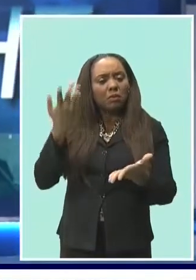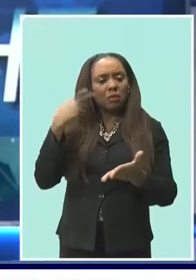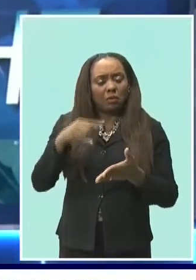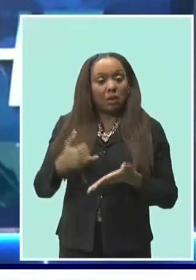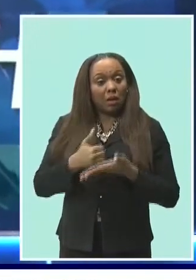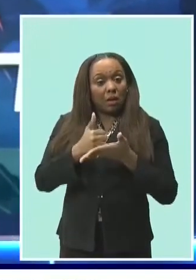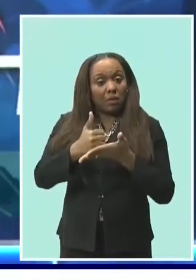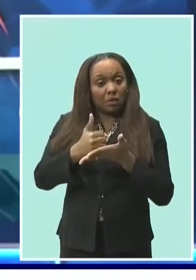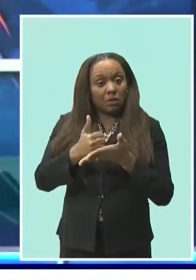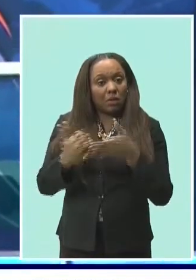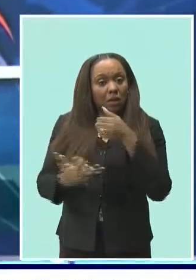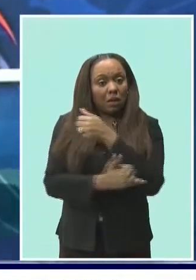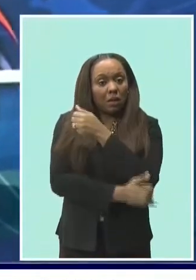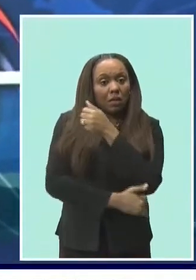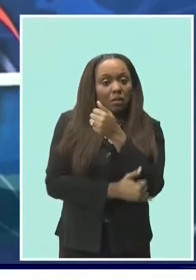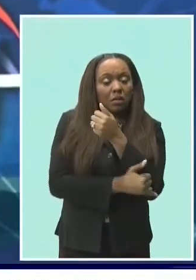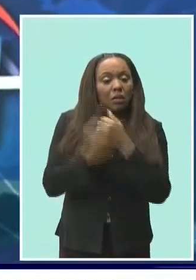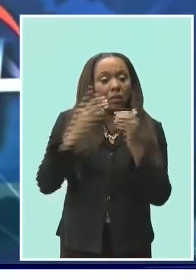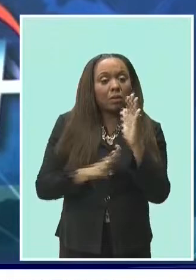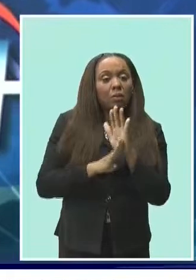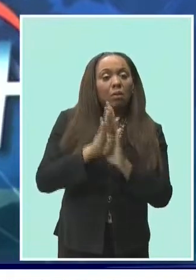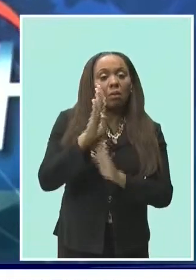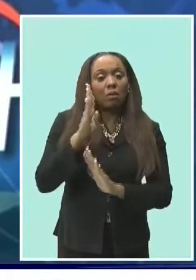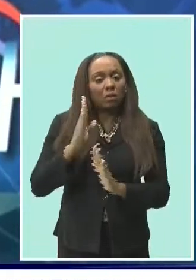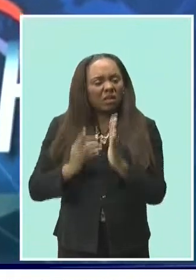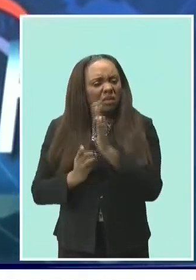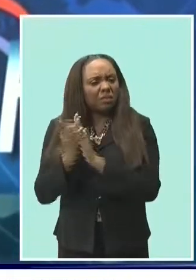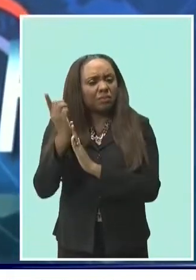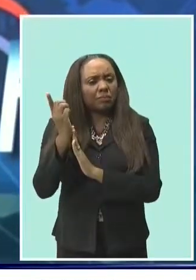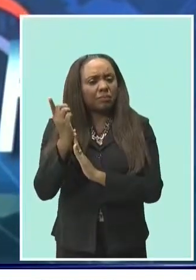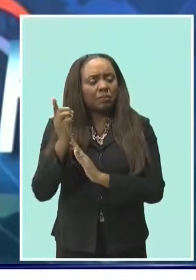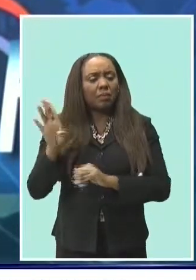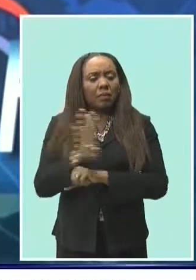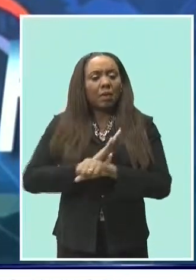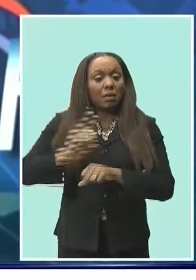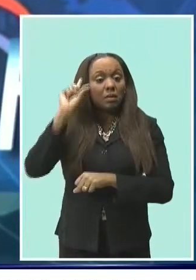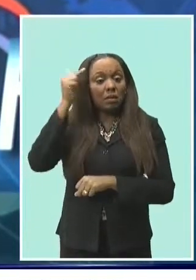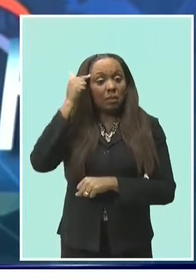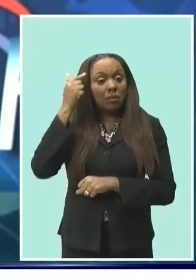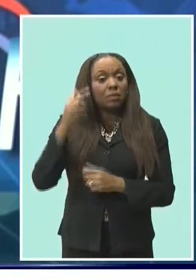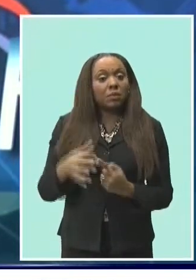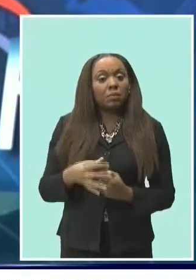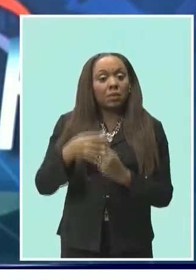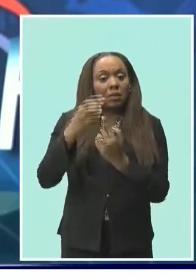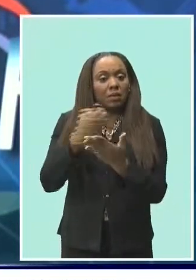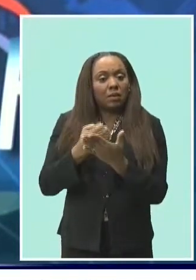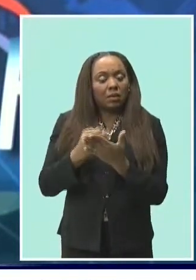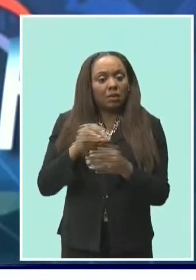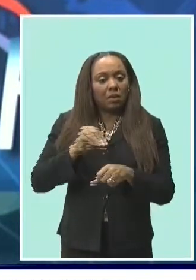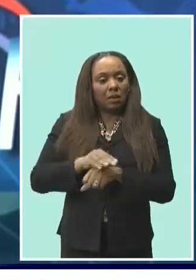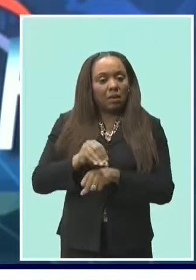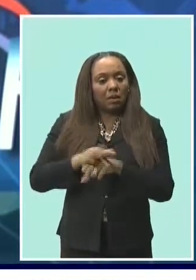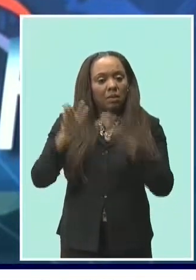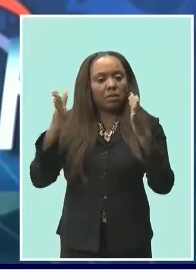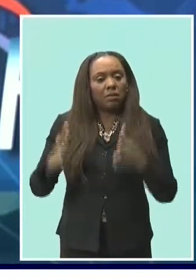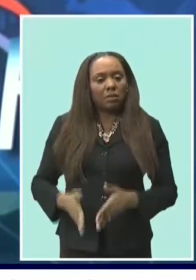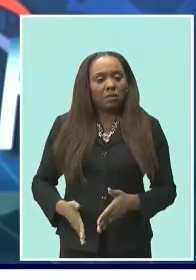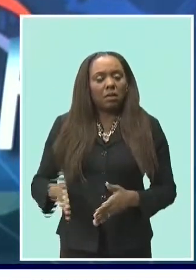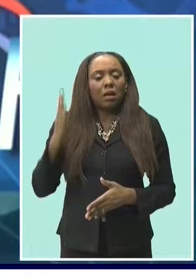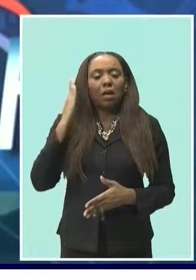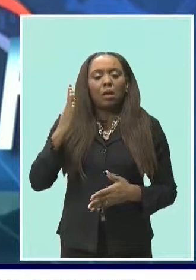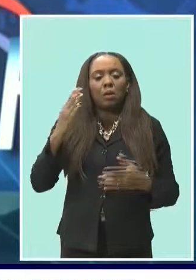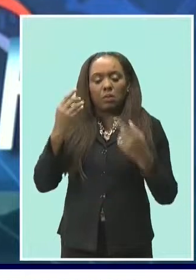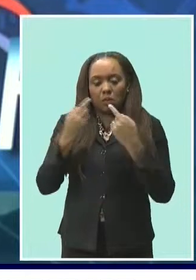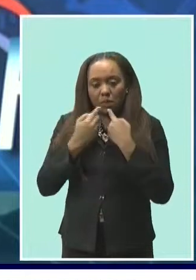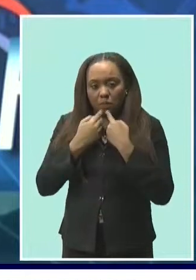path of sustainable growth and development. Barbados government's Special Economic Advisor, Professor Avinash Prasad, is expected to